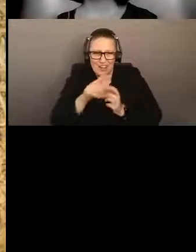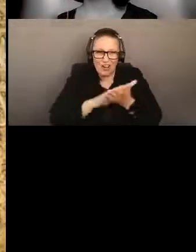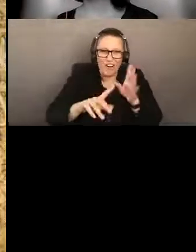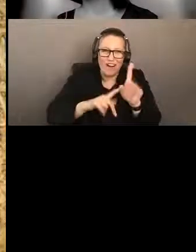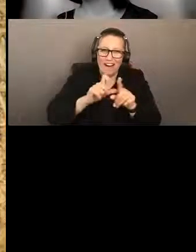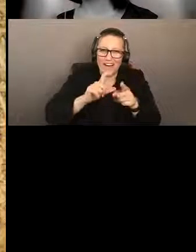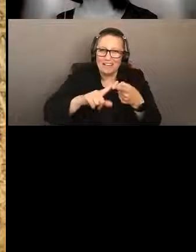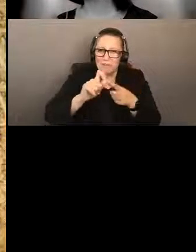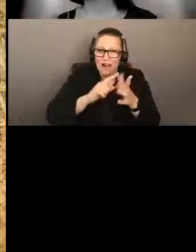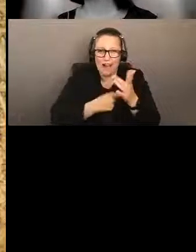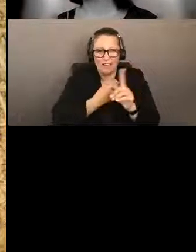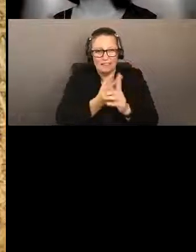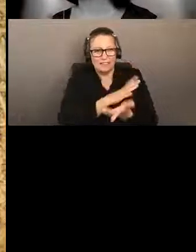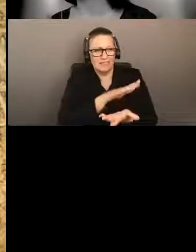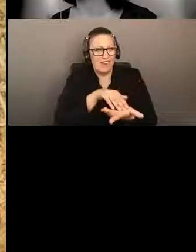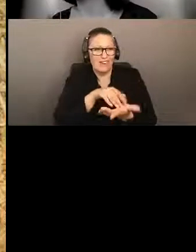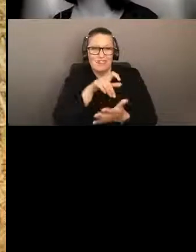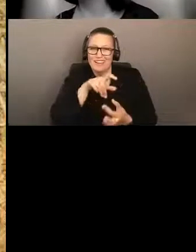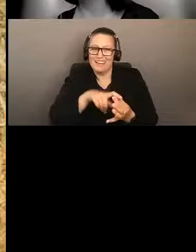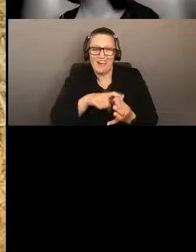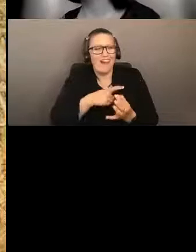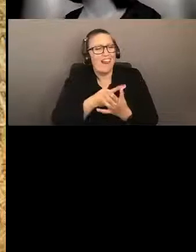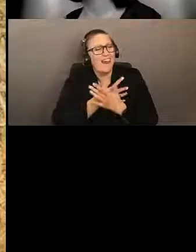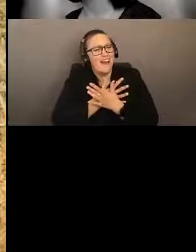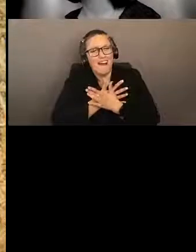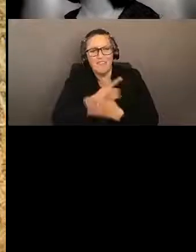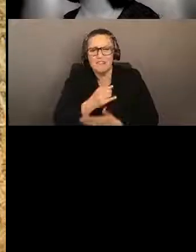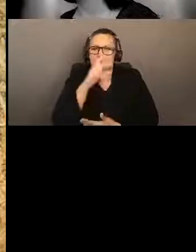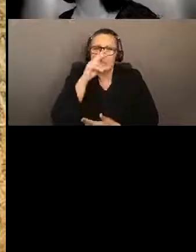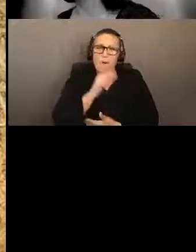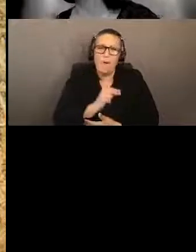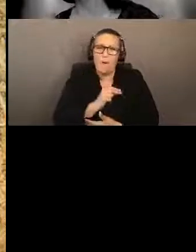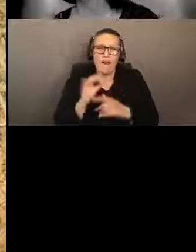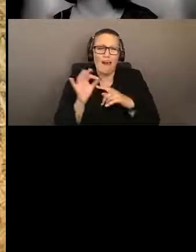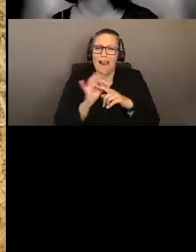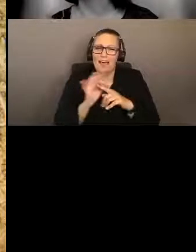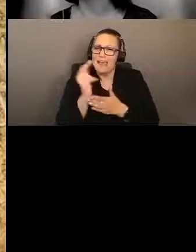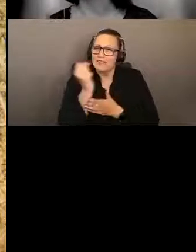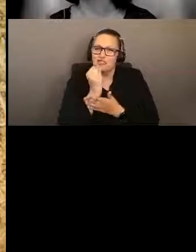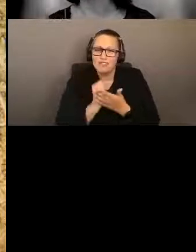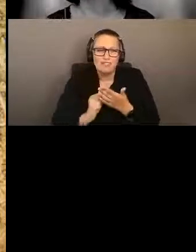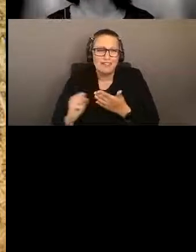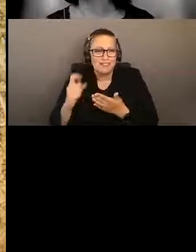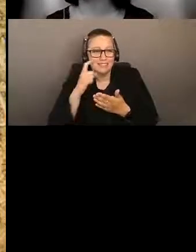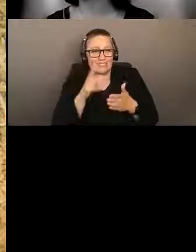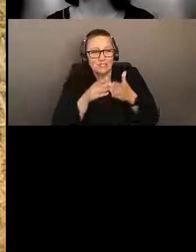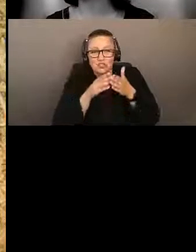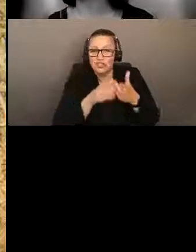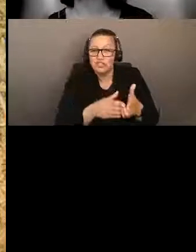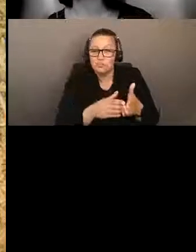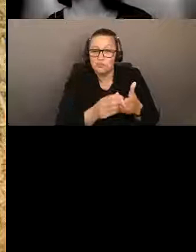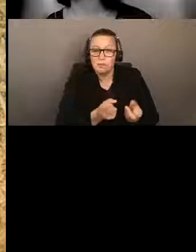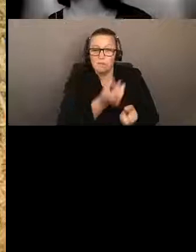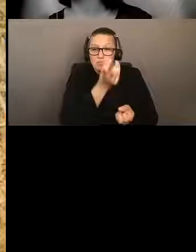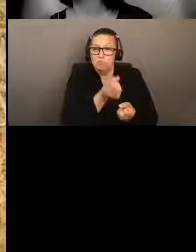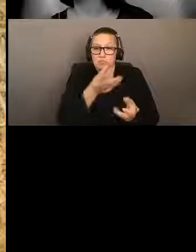Quay. I love this small coloured etching. It is so animated with puffs of smoke coming from the steamships and factories, and the rolling hills